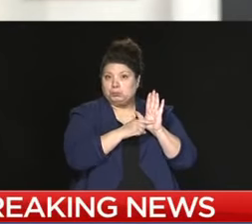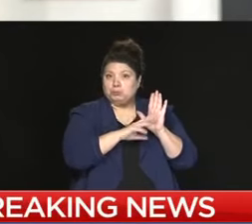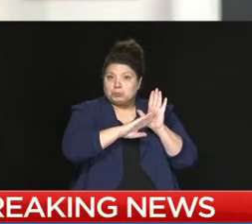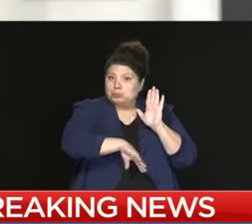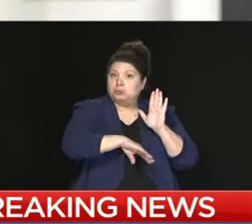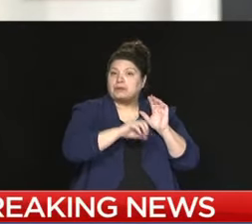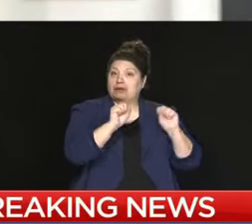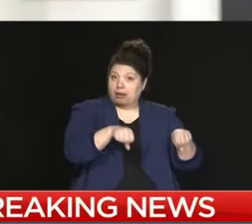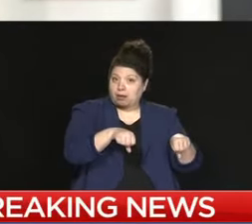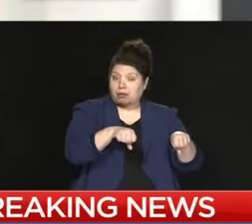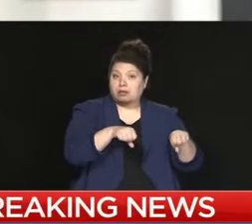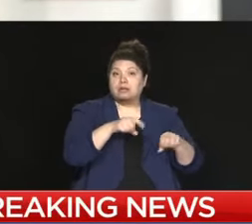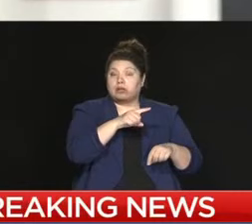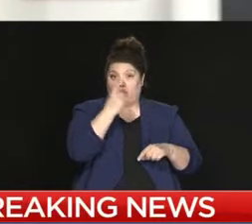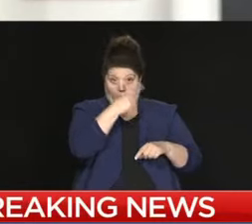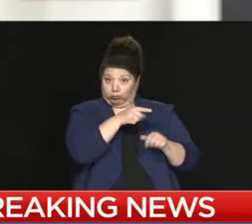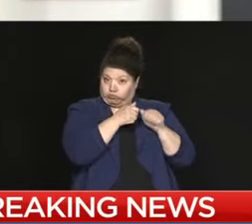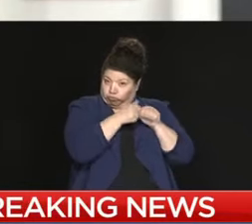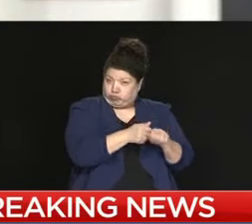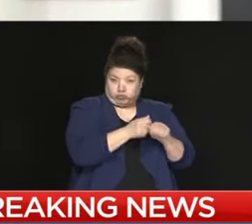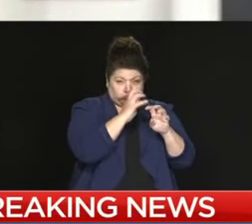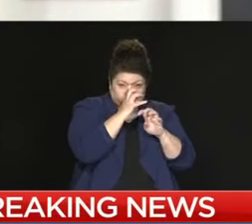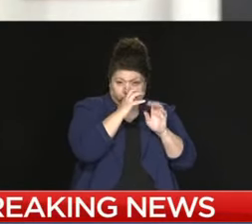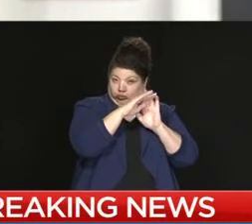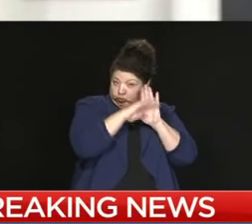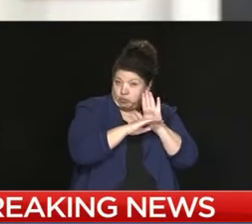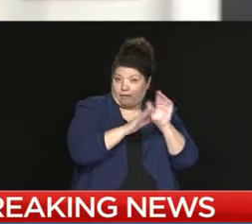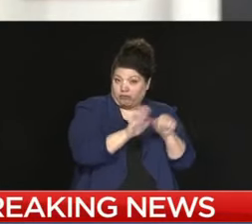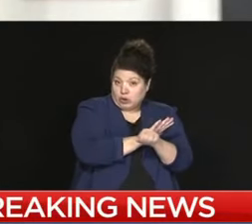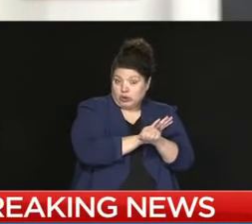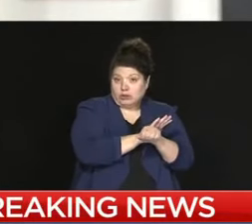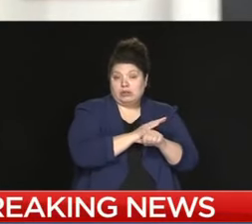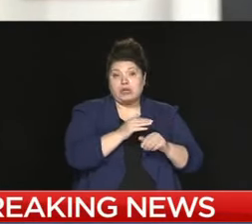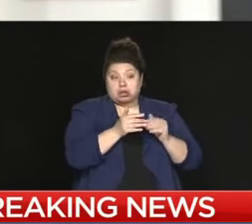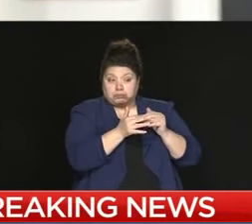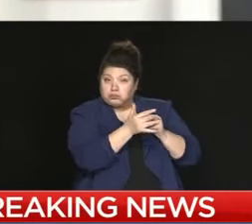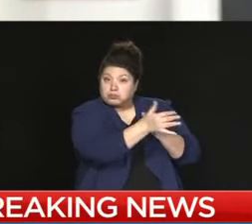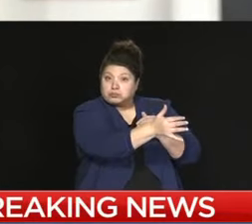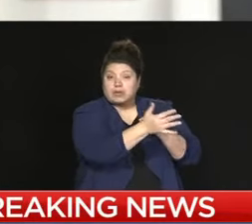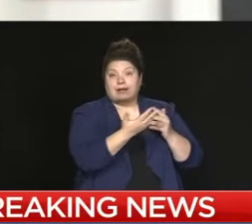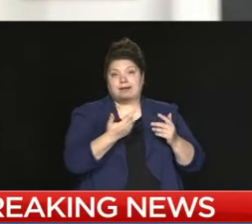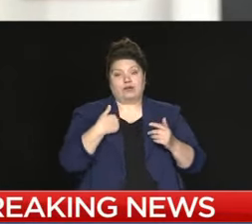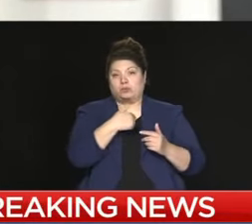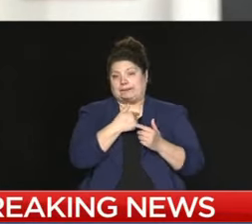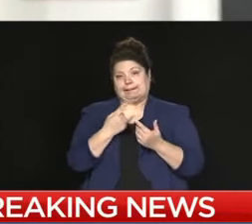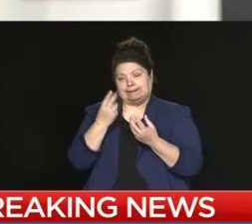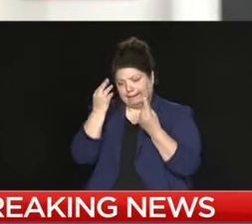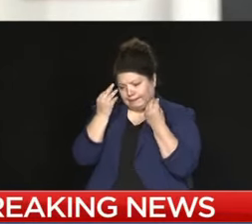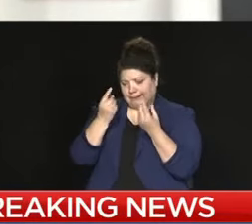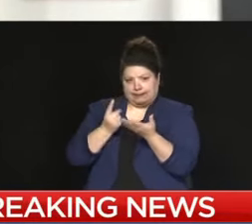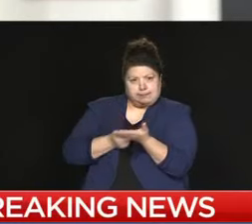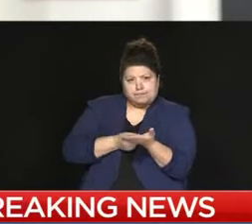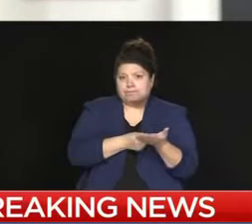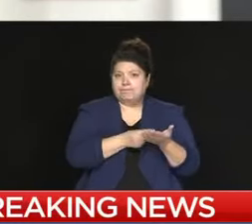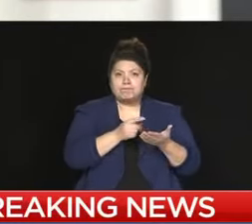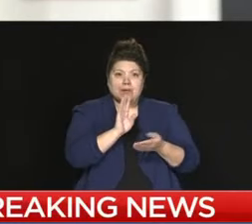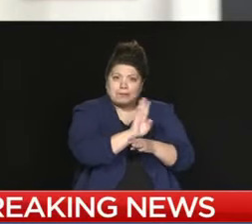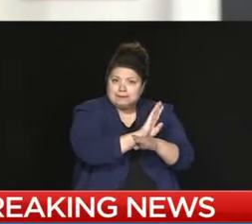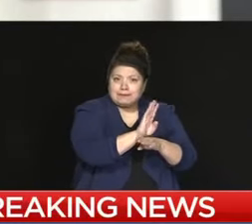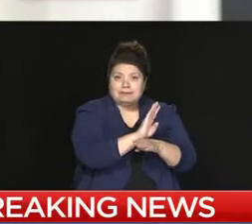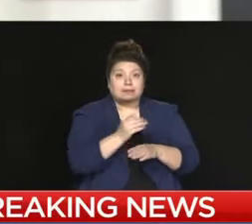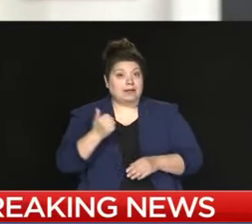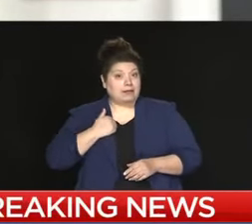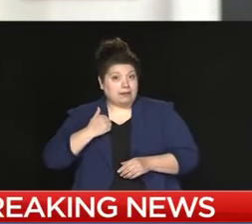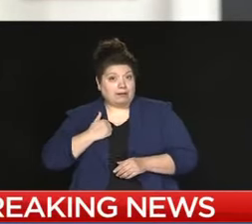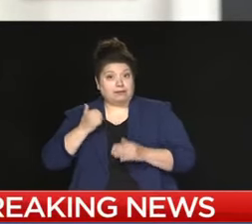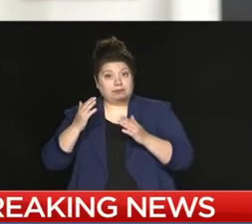measures need to be continued fully for many more months. These are reflections that we will, of course, engage in with businesses, with